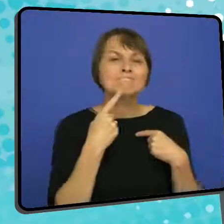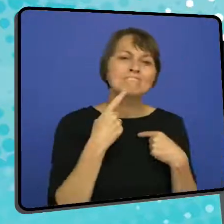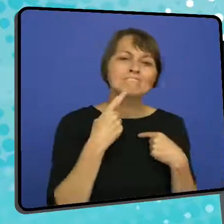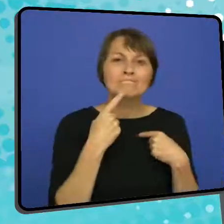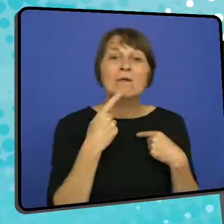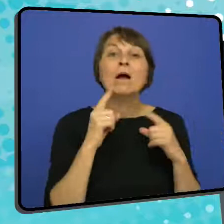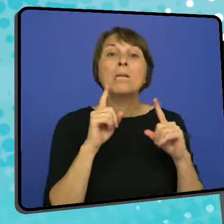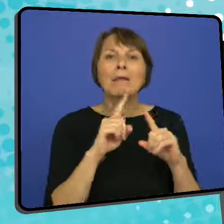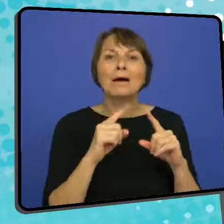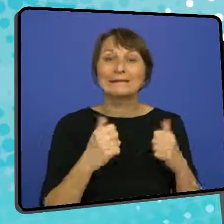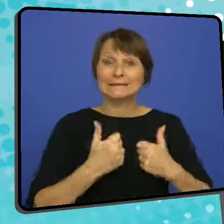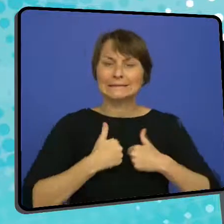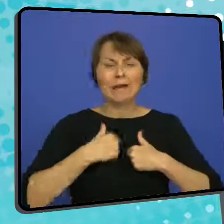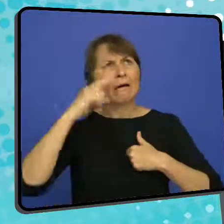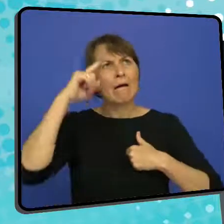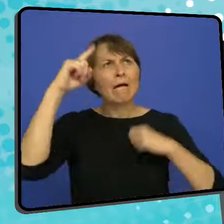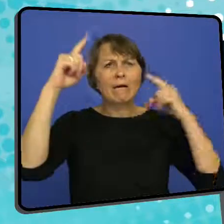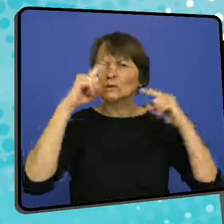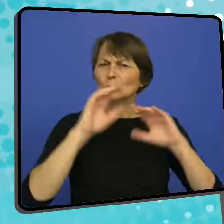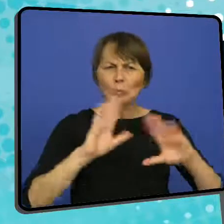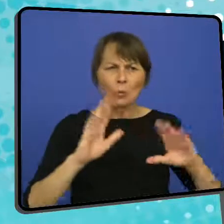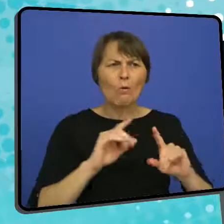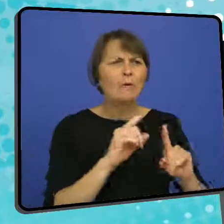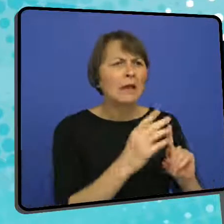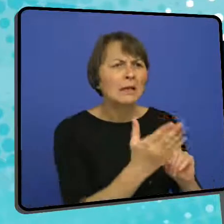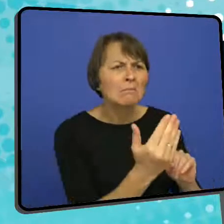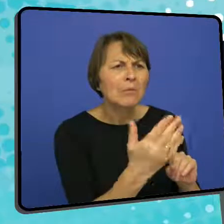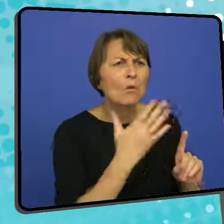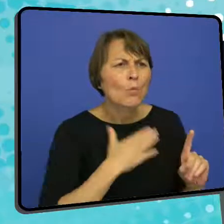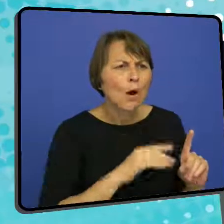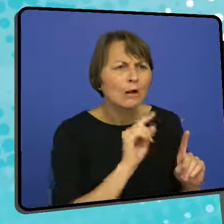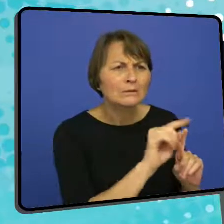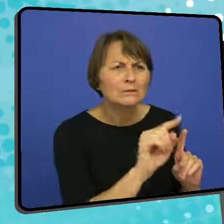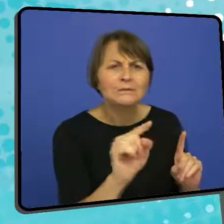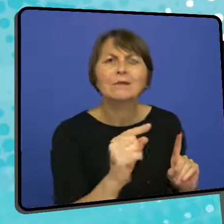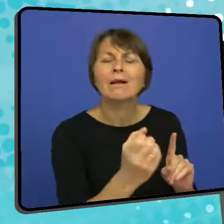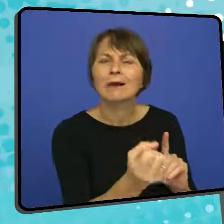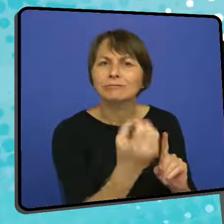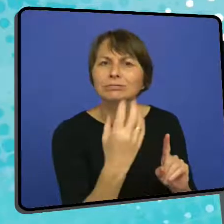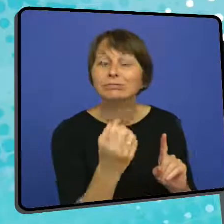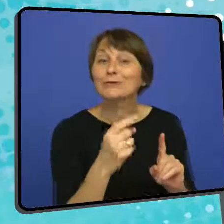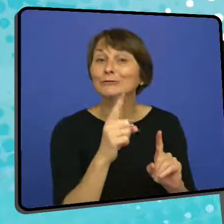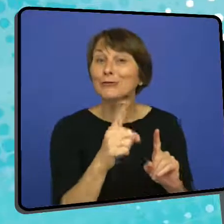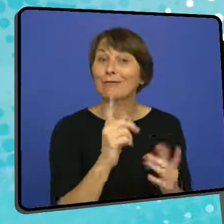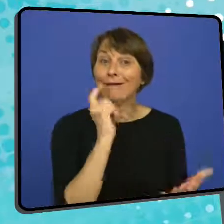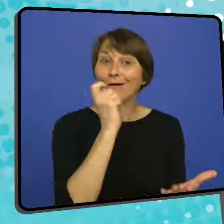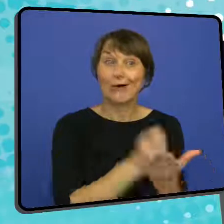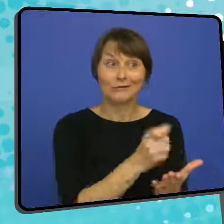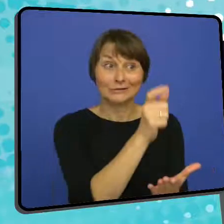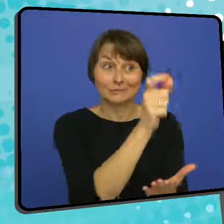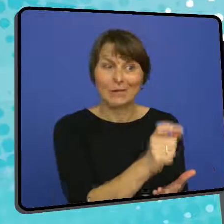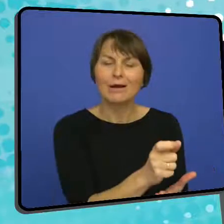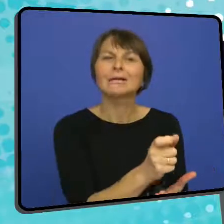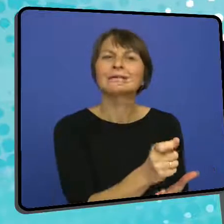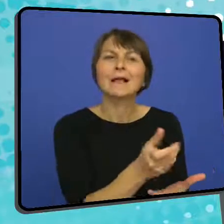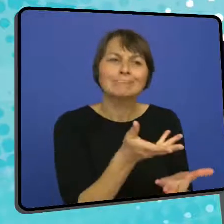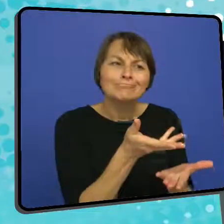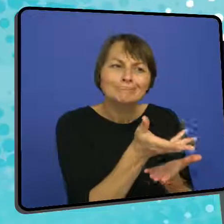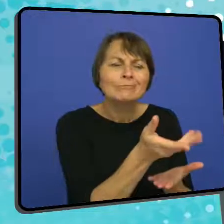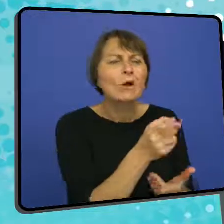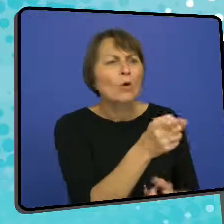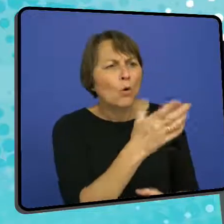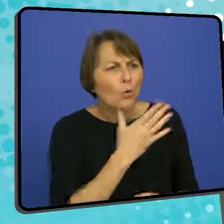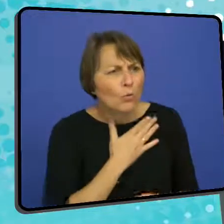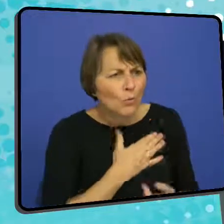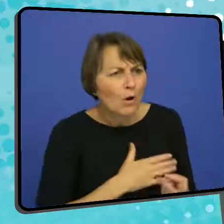right? So we have some close partnerships with customers that use our products. And that's, I